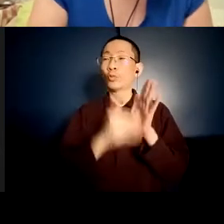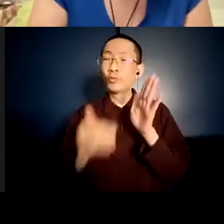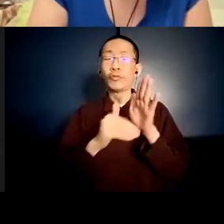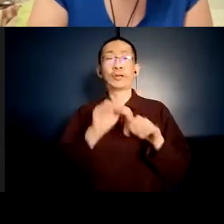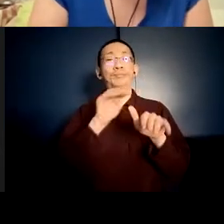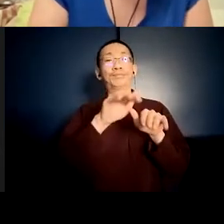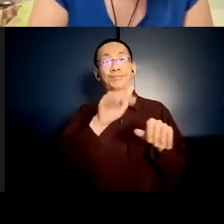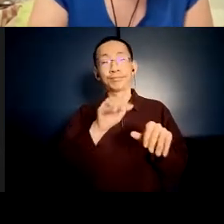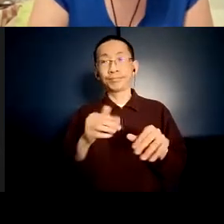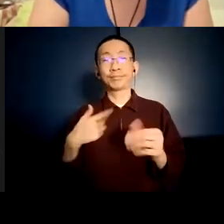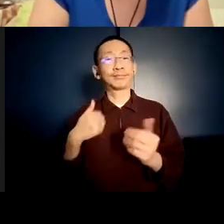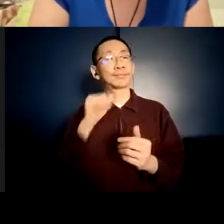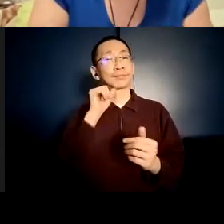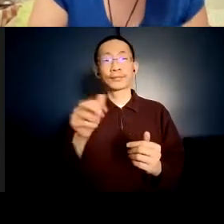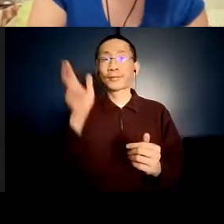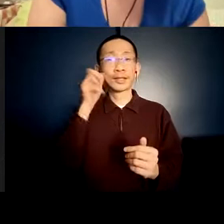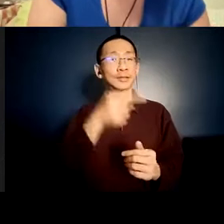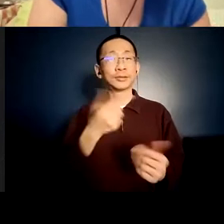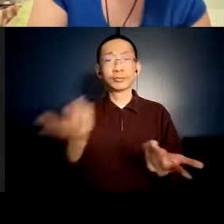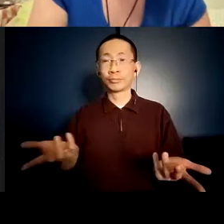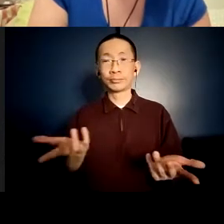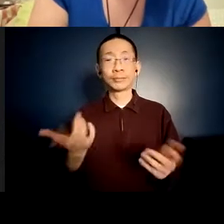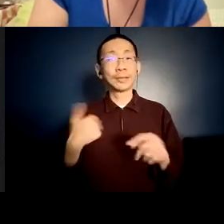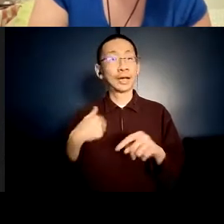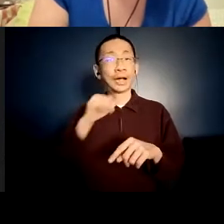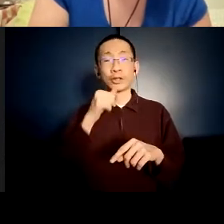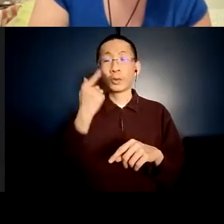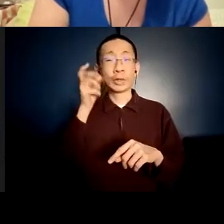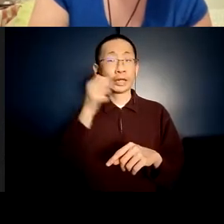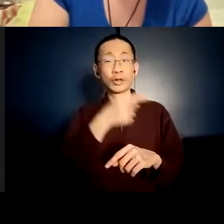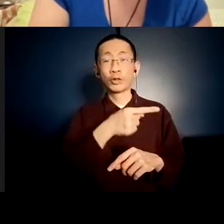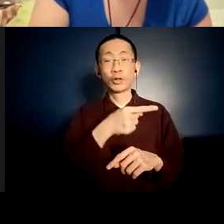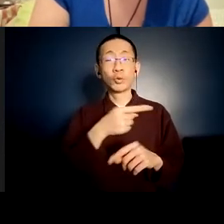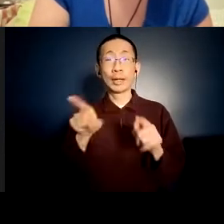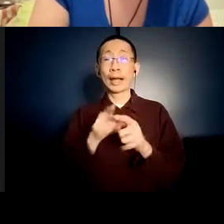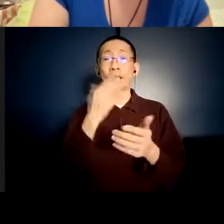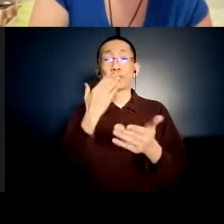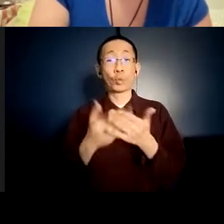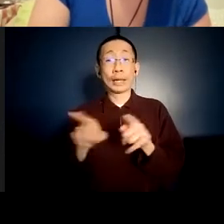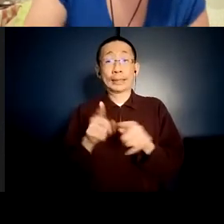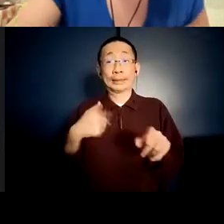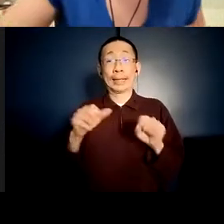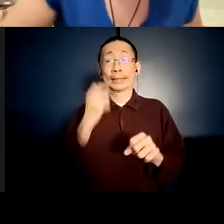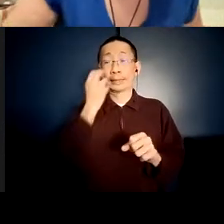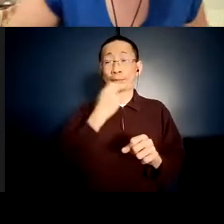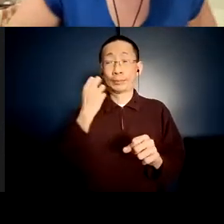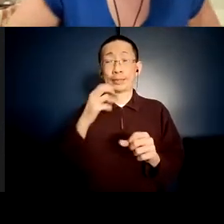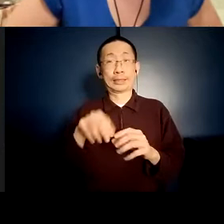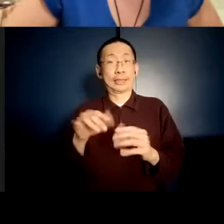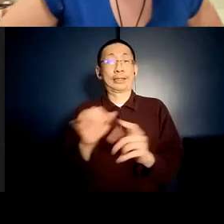hey, I do not hear you, and I do not hear you as well as I can speak in this